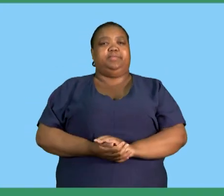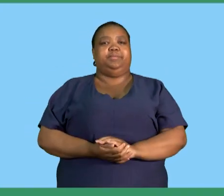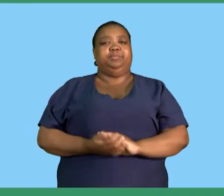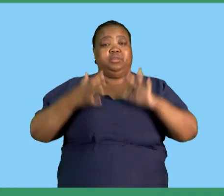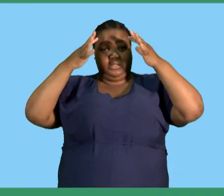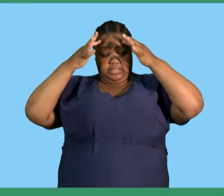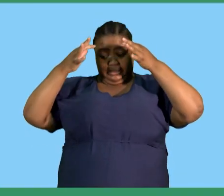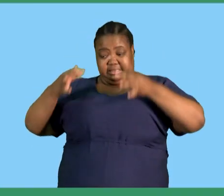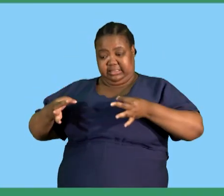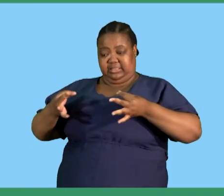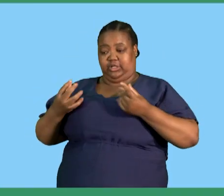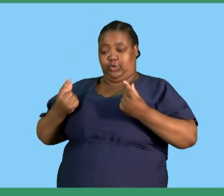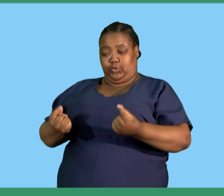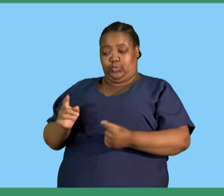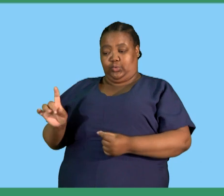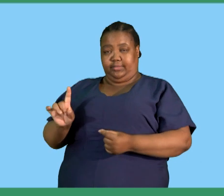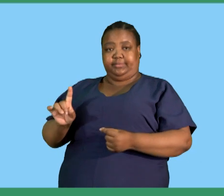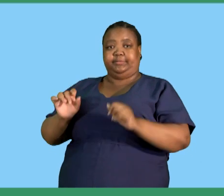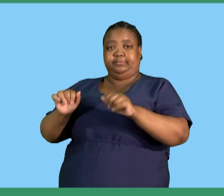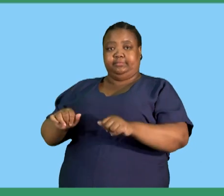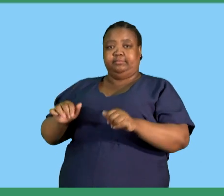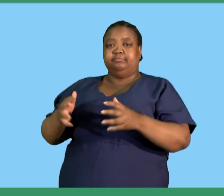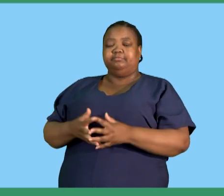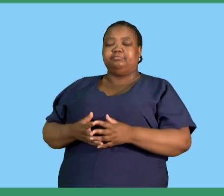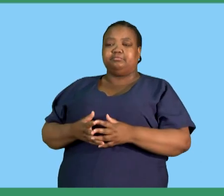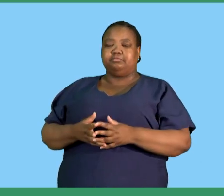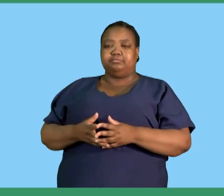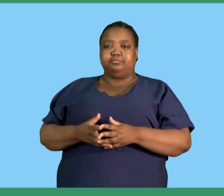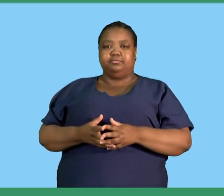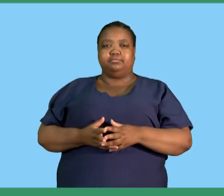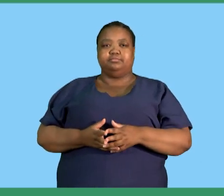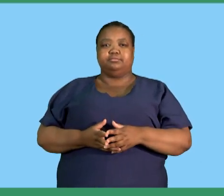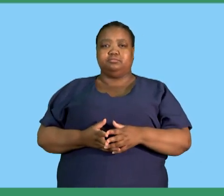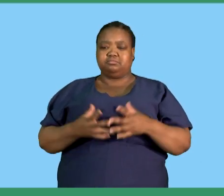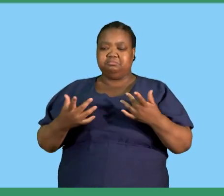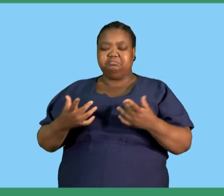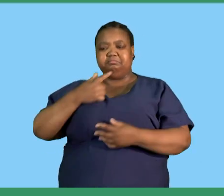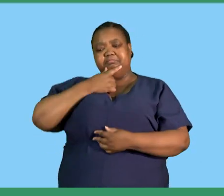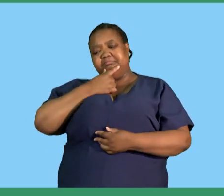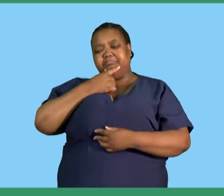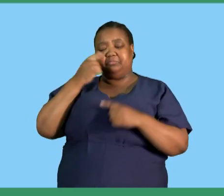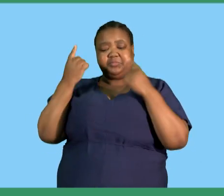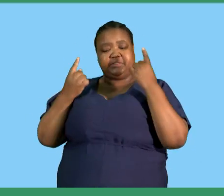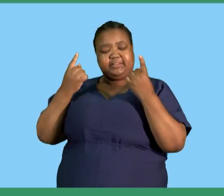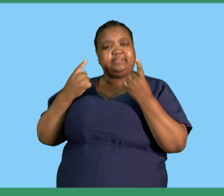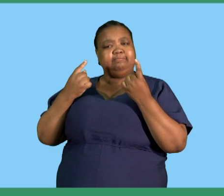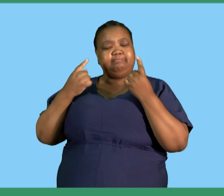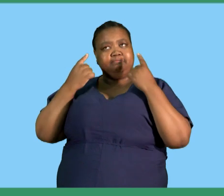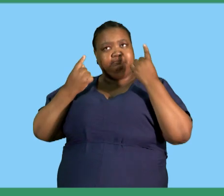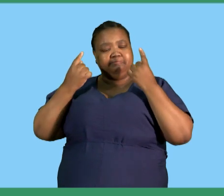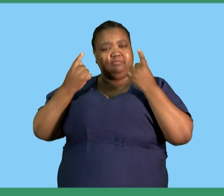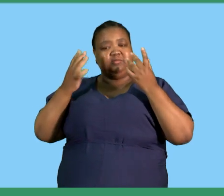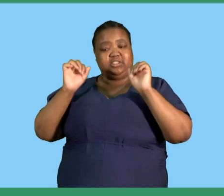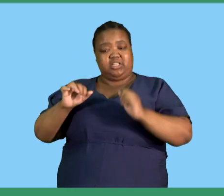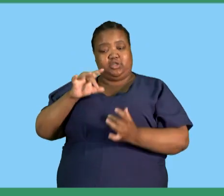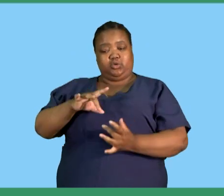the definition of decision making, it is a choice that is made by using one's judgment. A choice